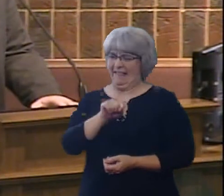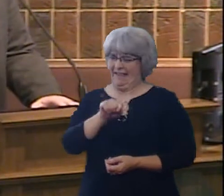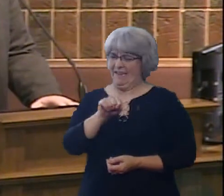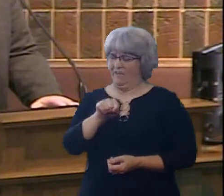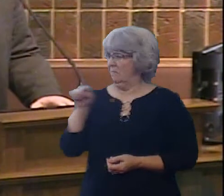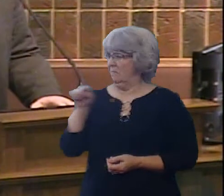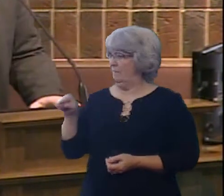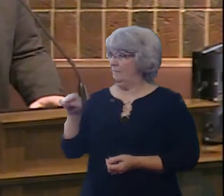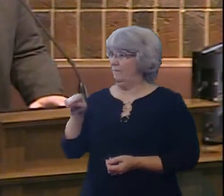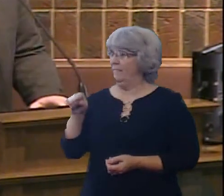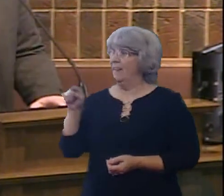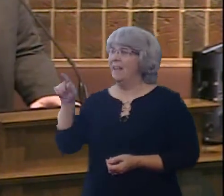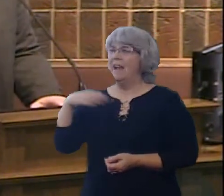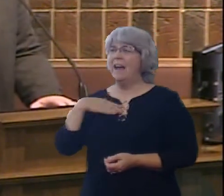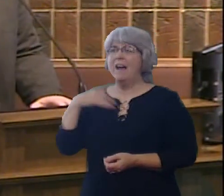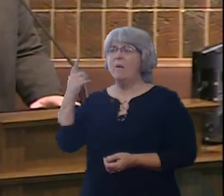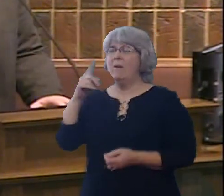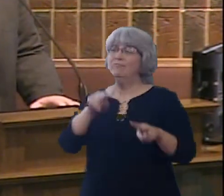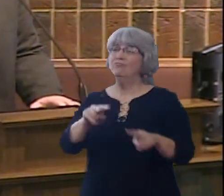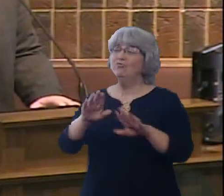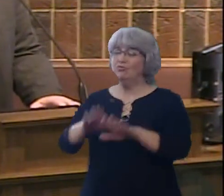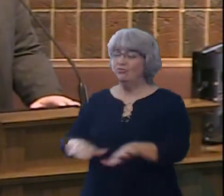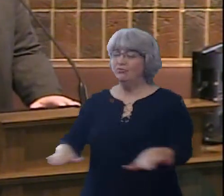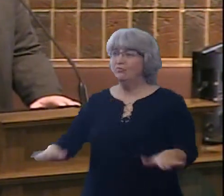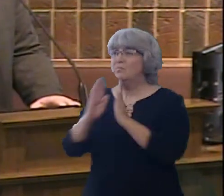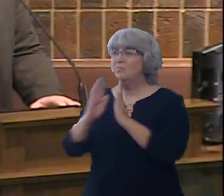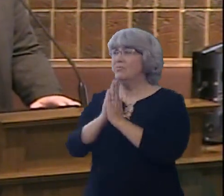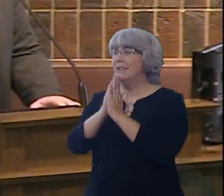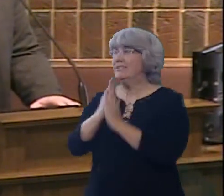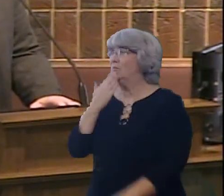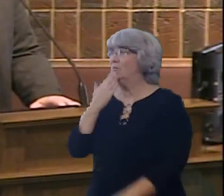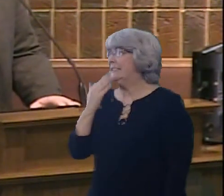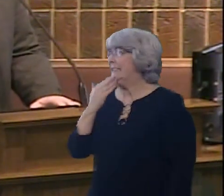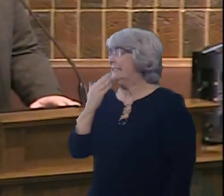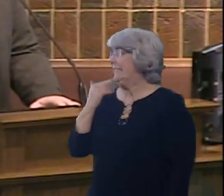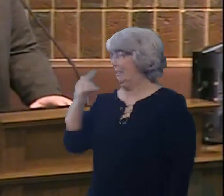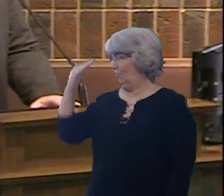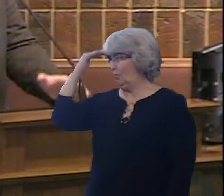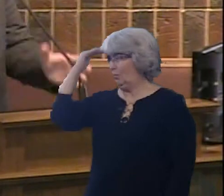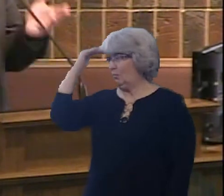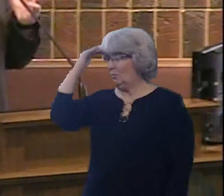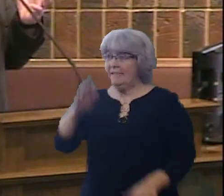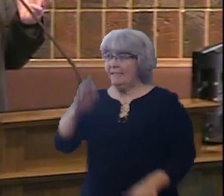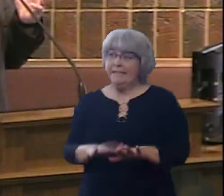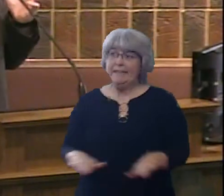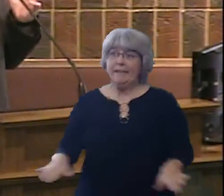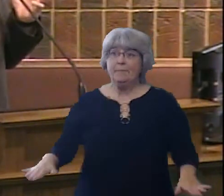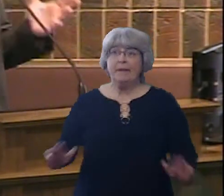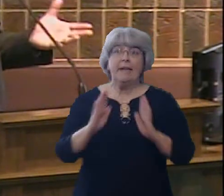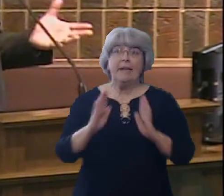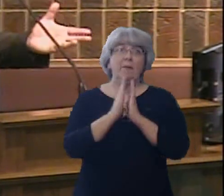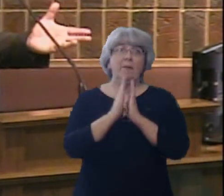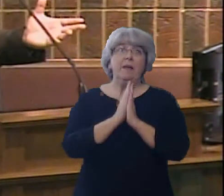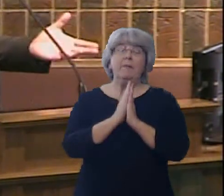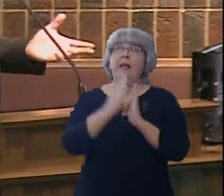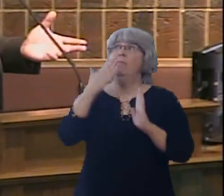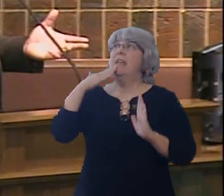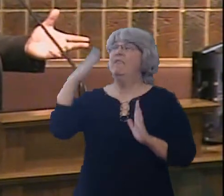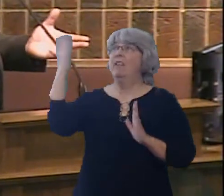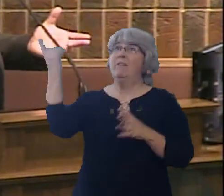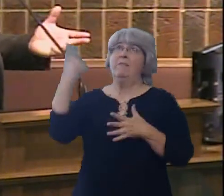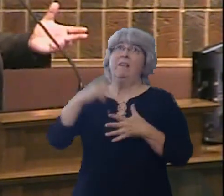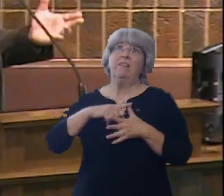that little kids pray, right? And little kids, they just want to be so thankful for